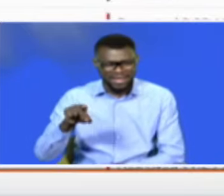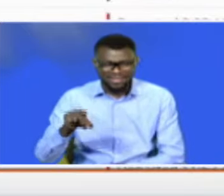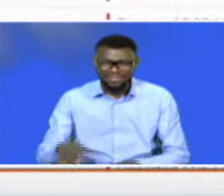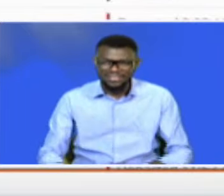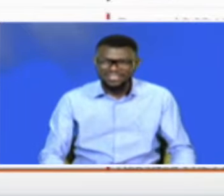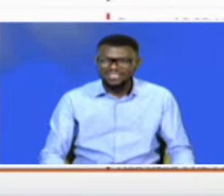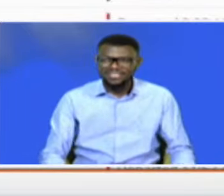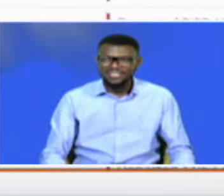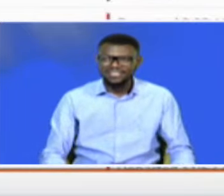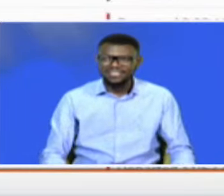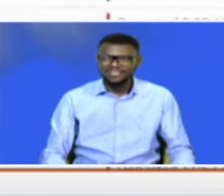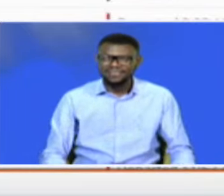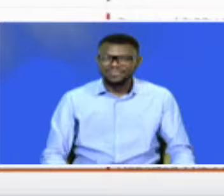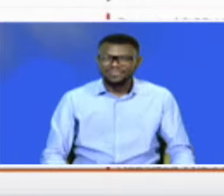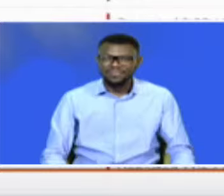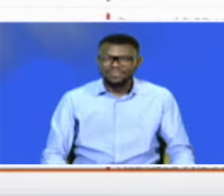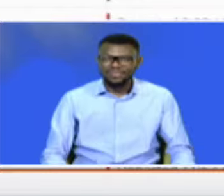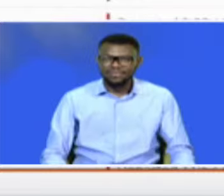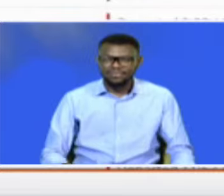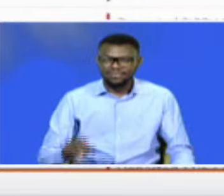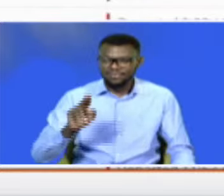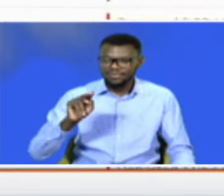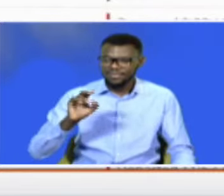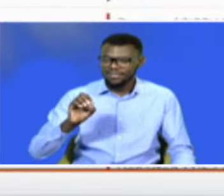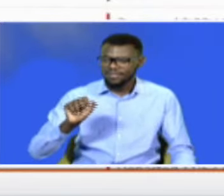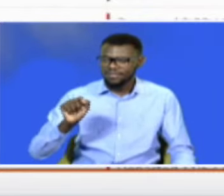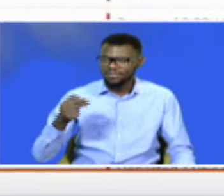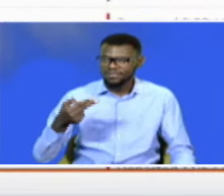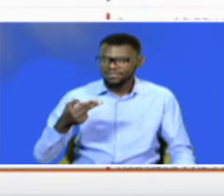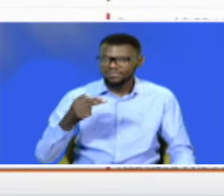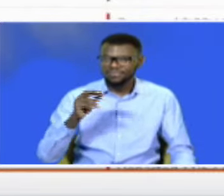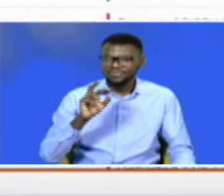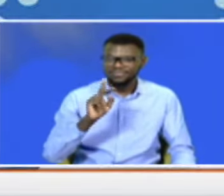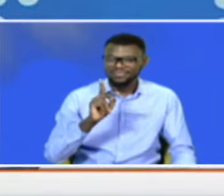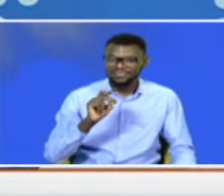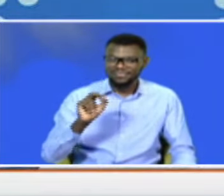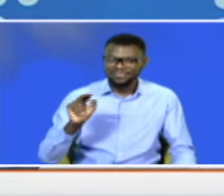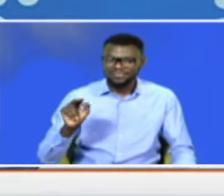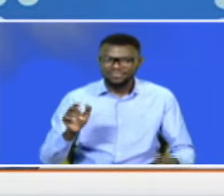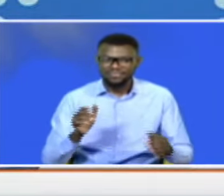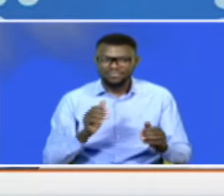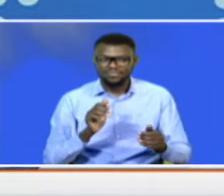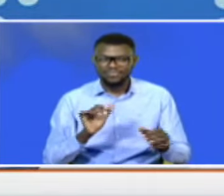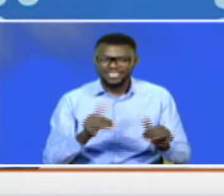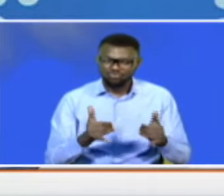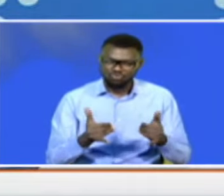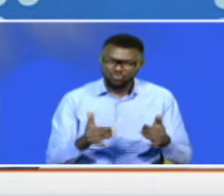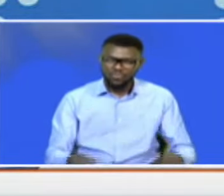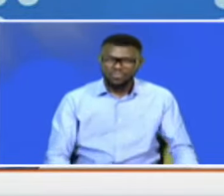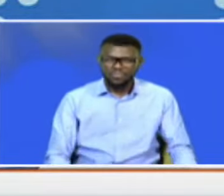operational cost for the carrier. Noah Kipkemboi, KTN. Now, still on the controversy.